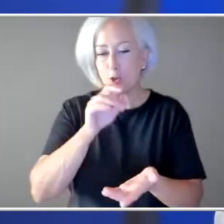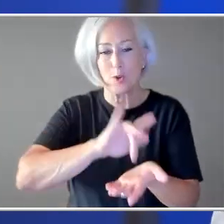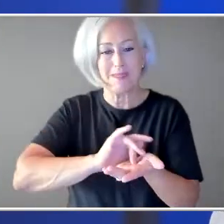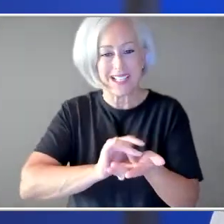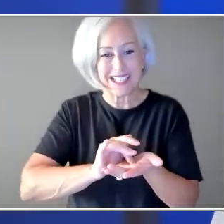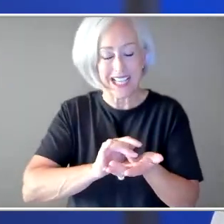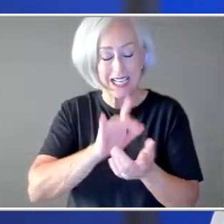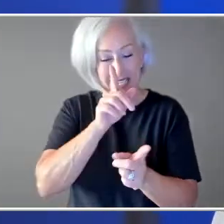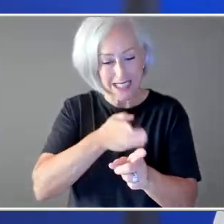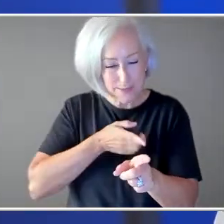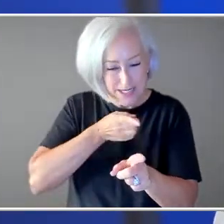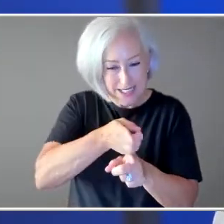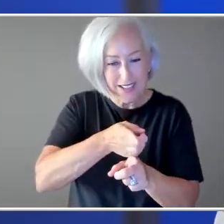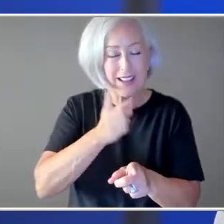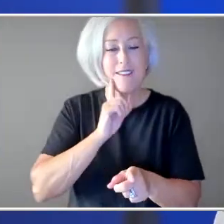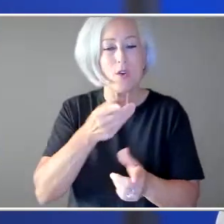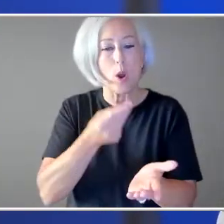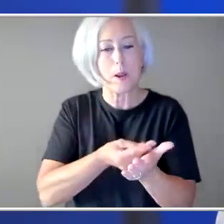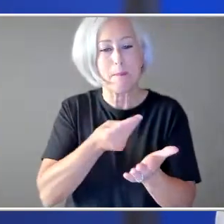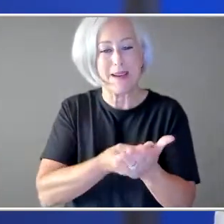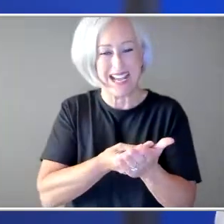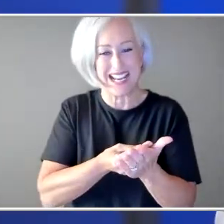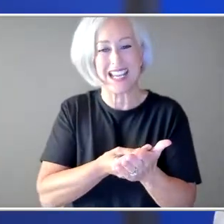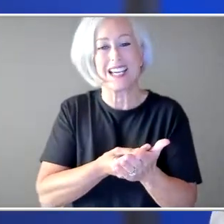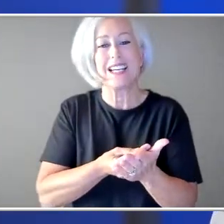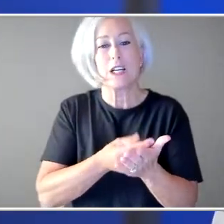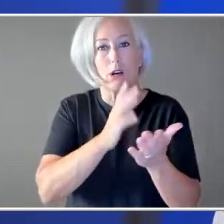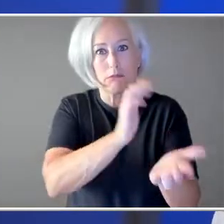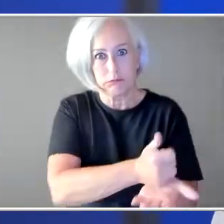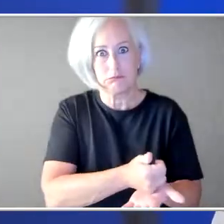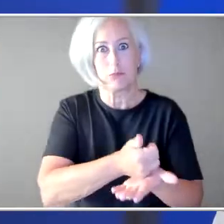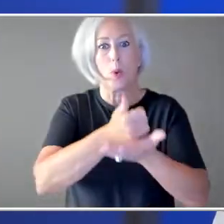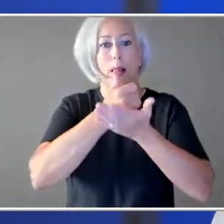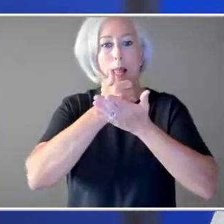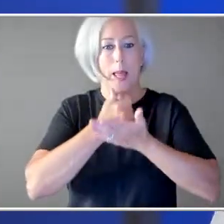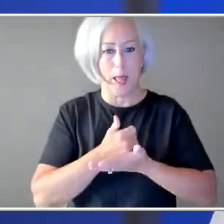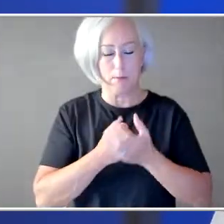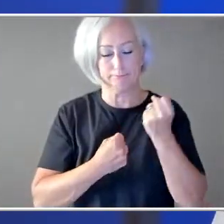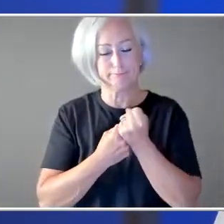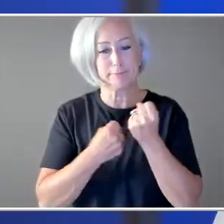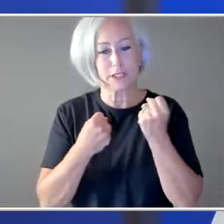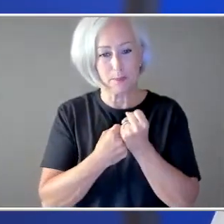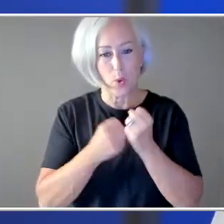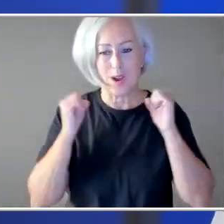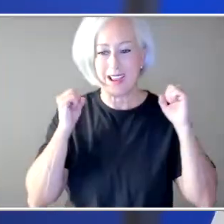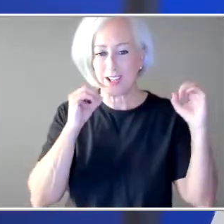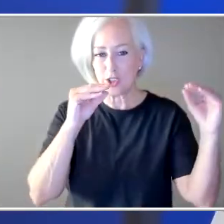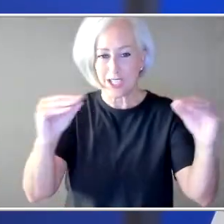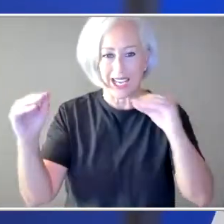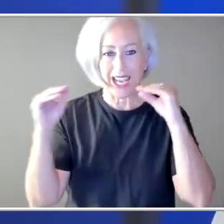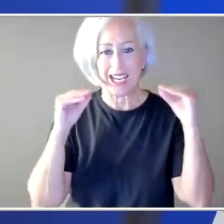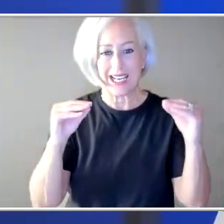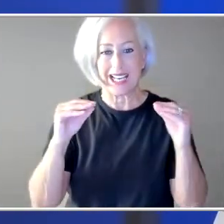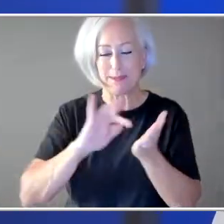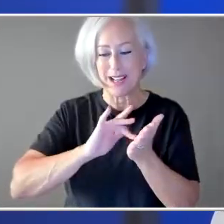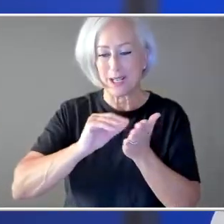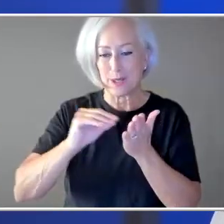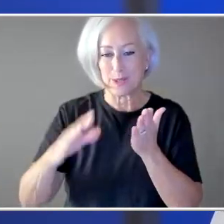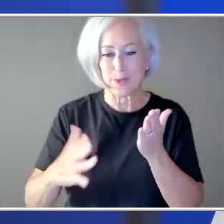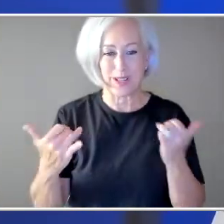specifically the funding for this will help support the education for medical students this